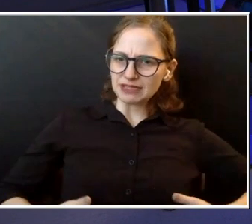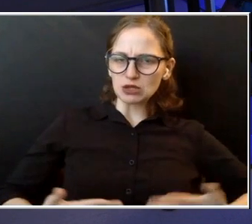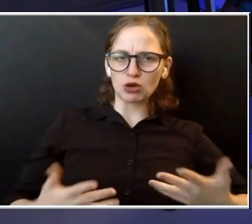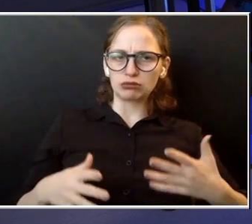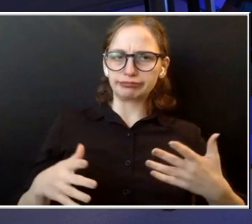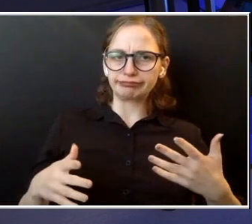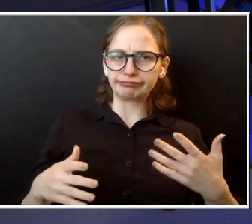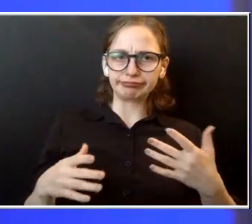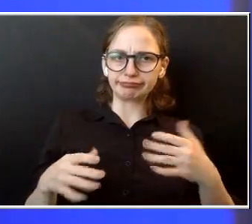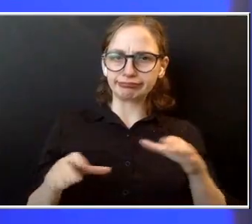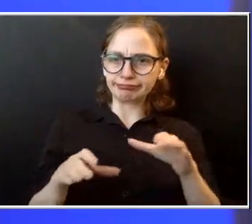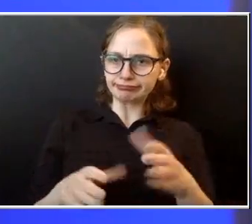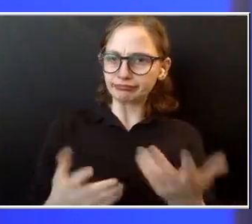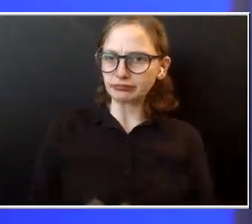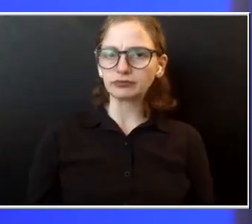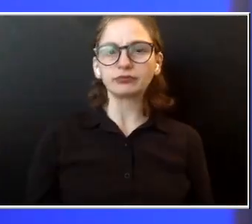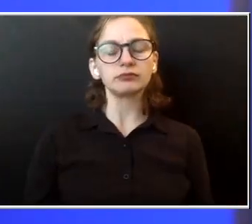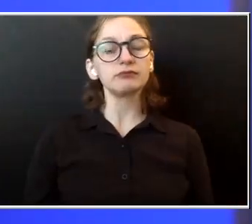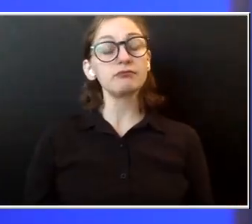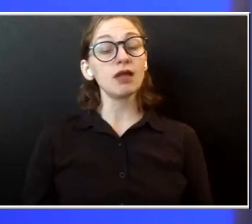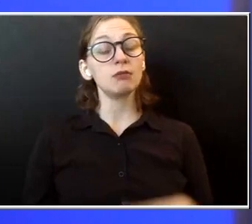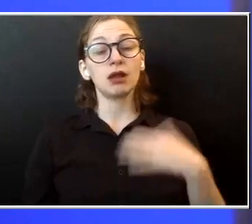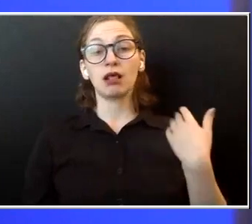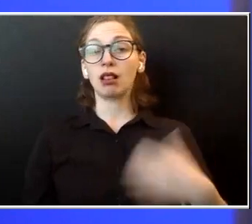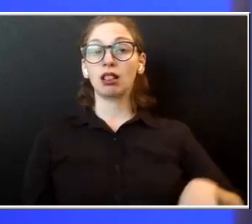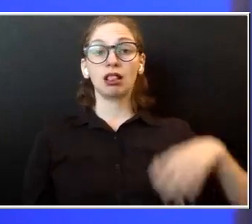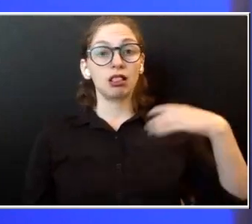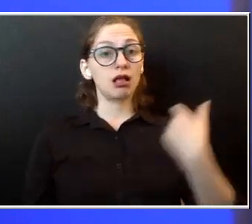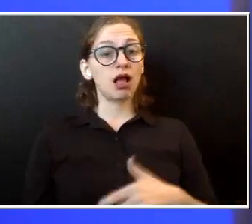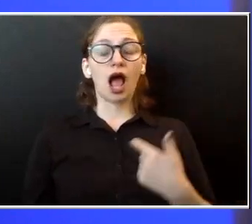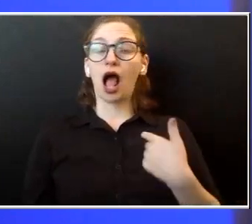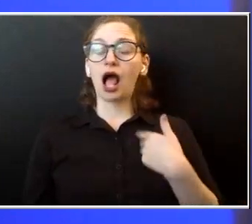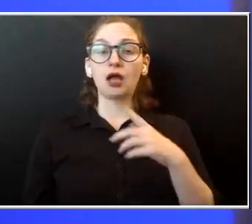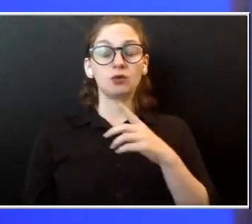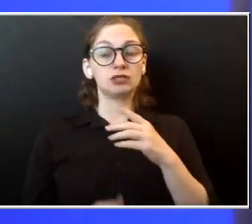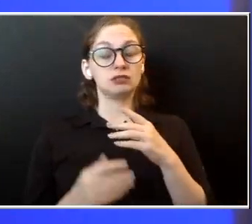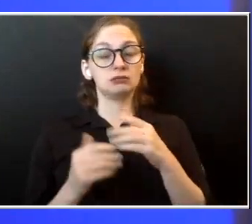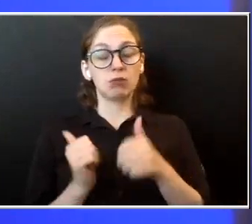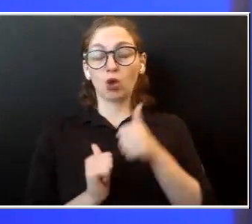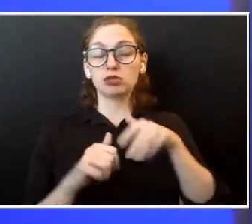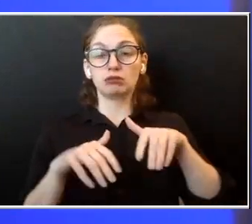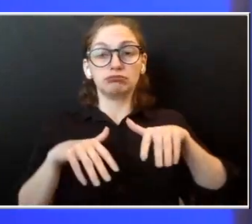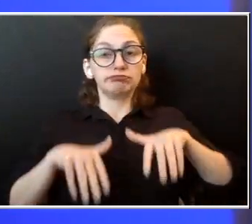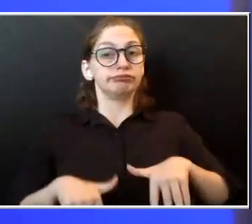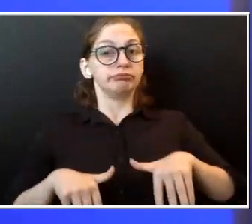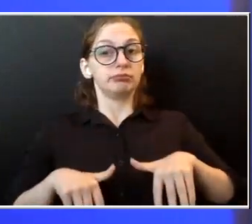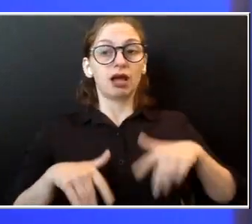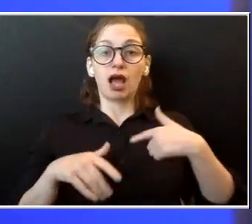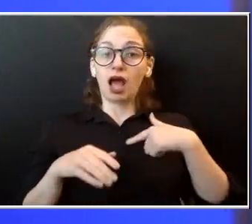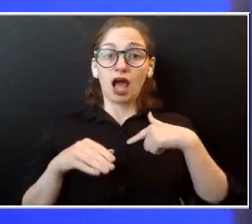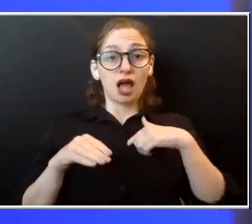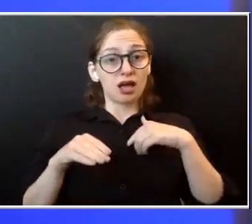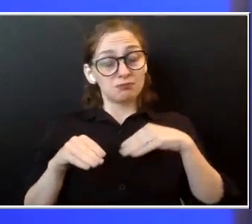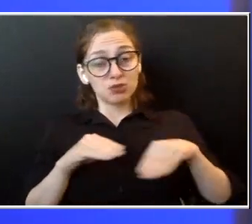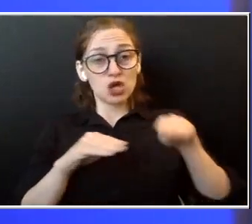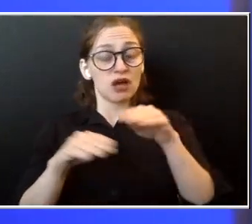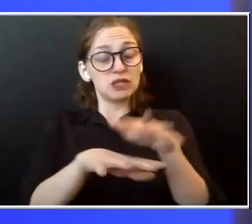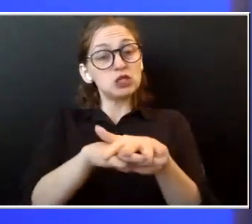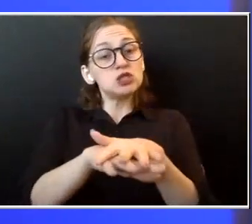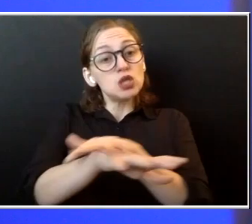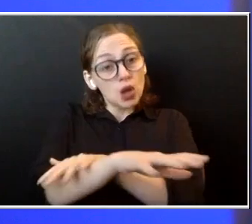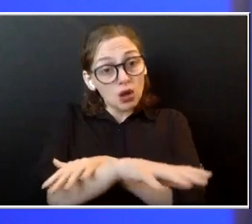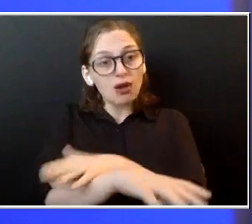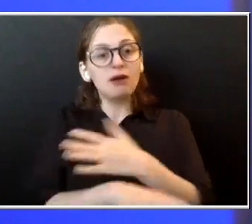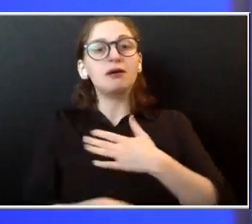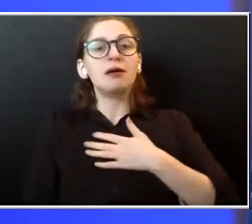Huge. No activities hardly at all. Moving slow. My wife would be going, can you move it a